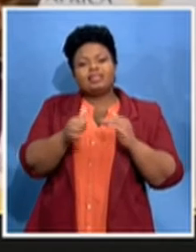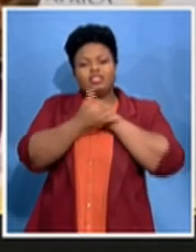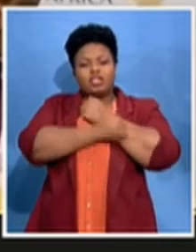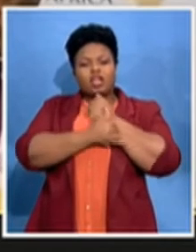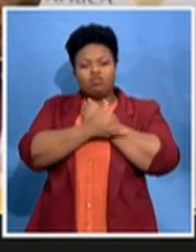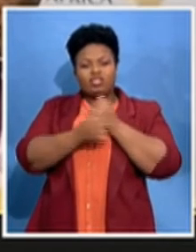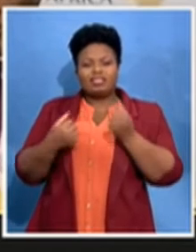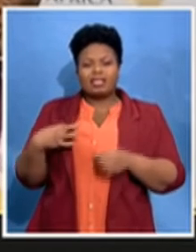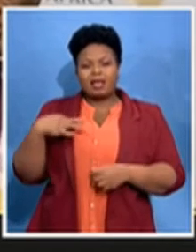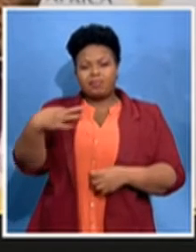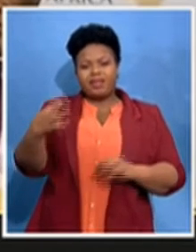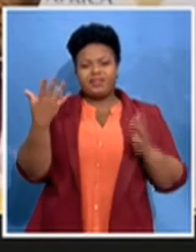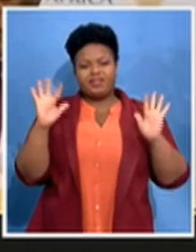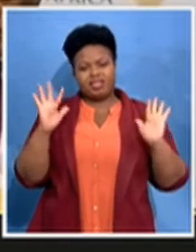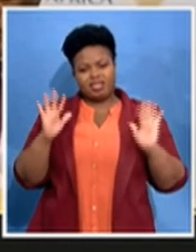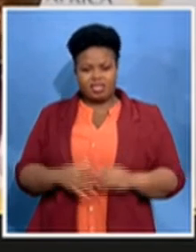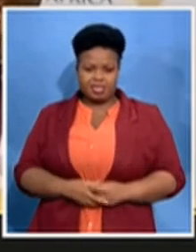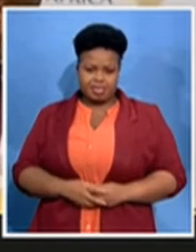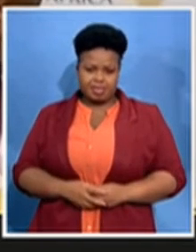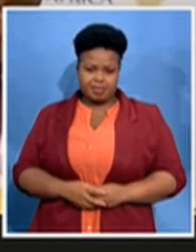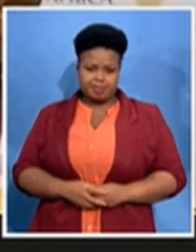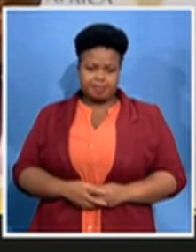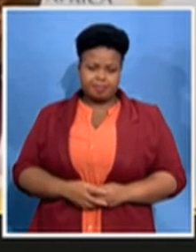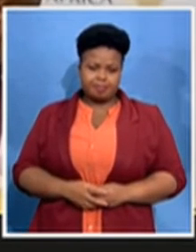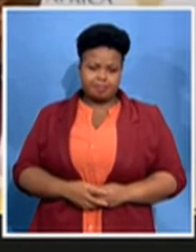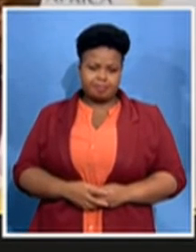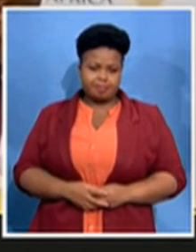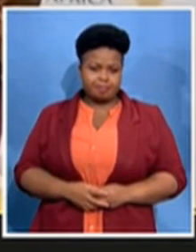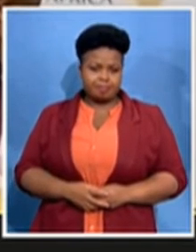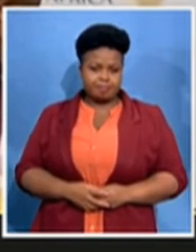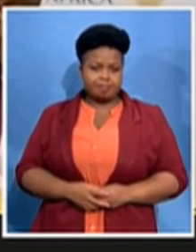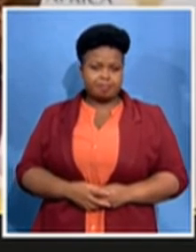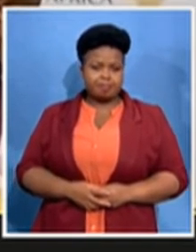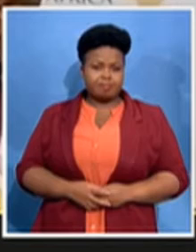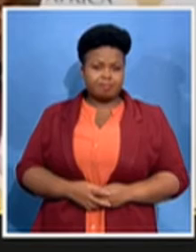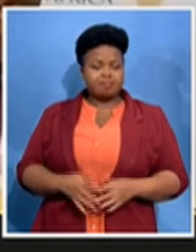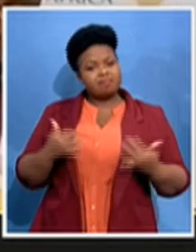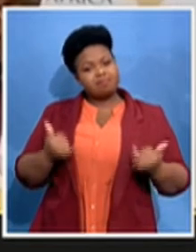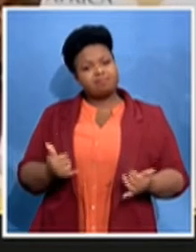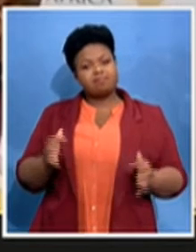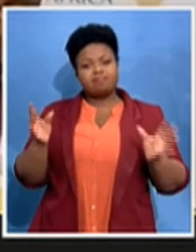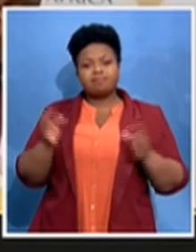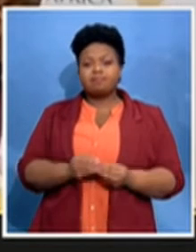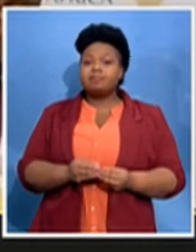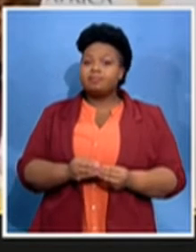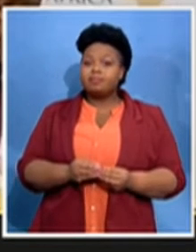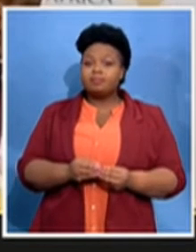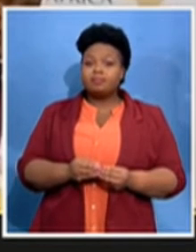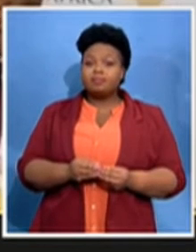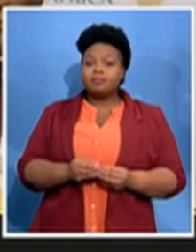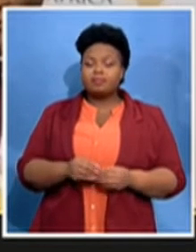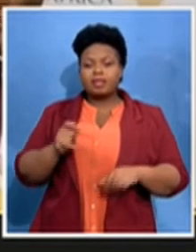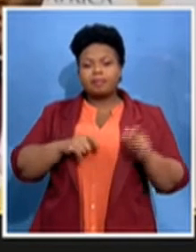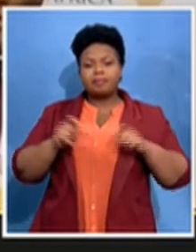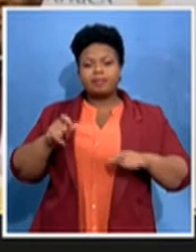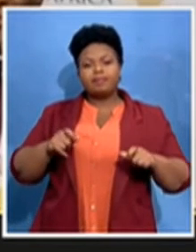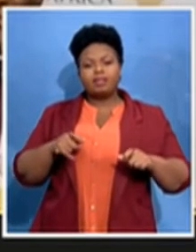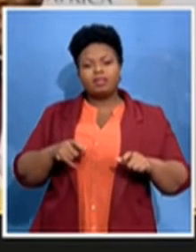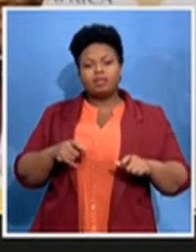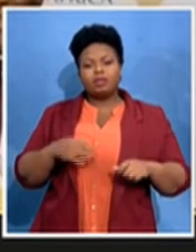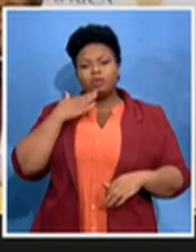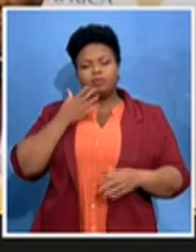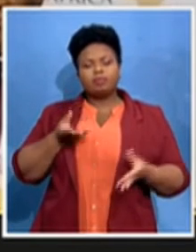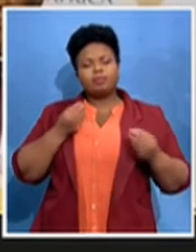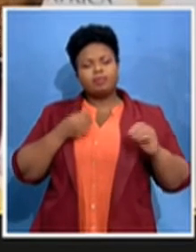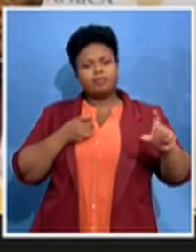and resulting to an overall number of doses tallying to